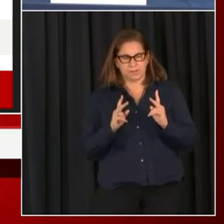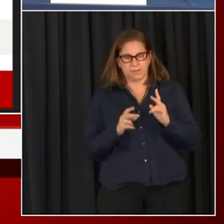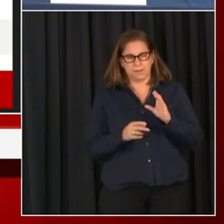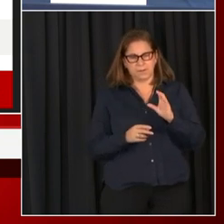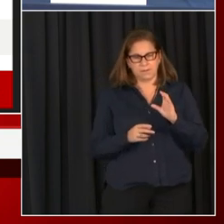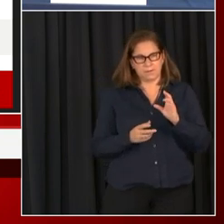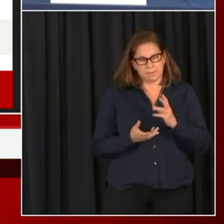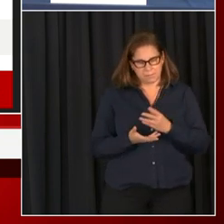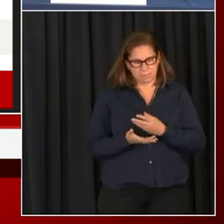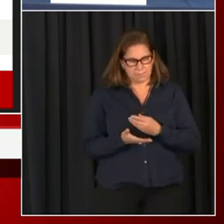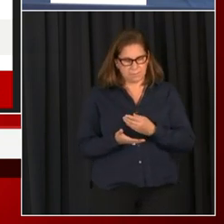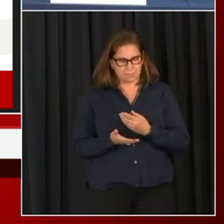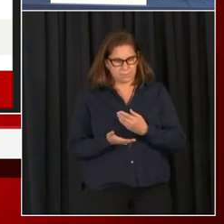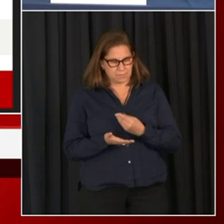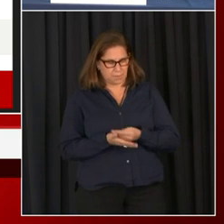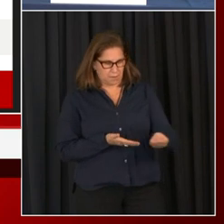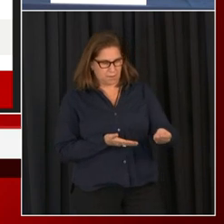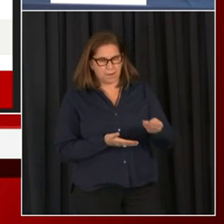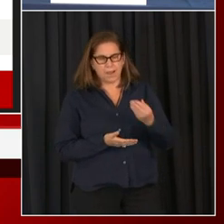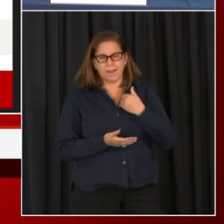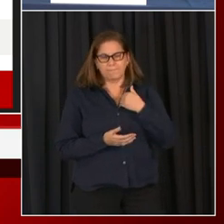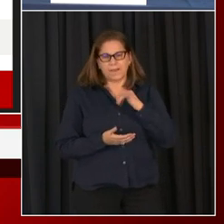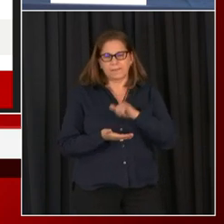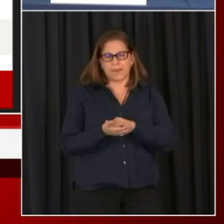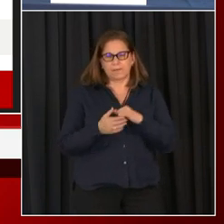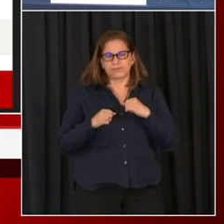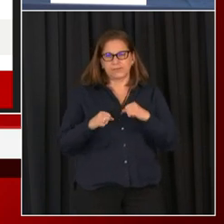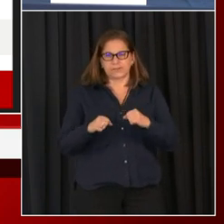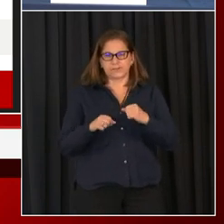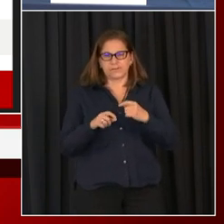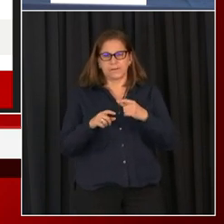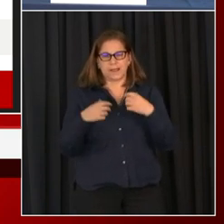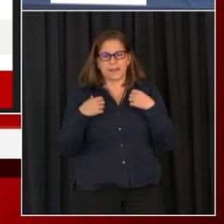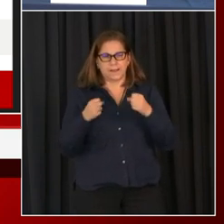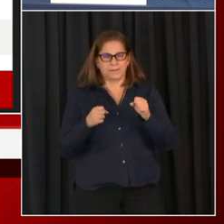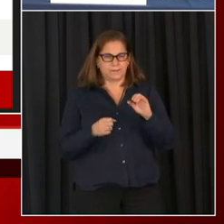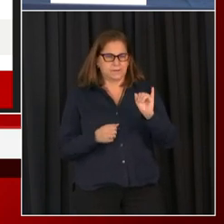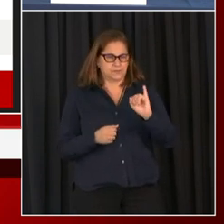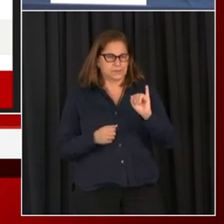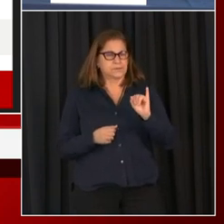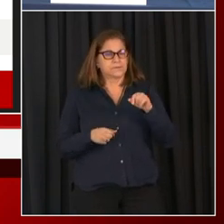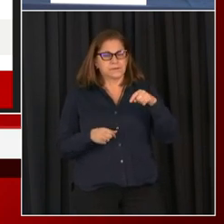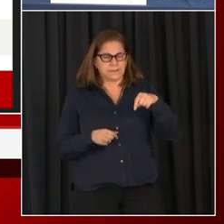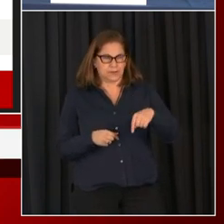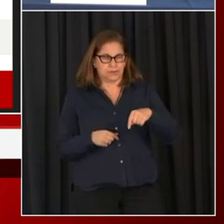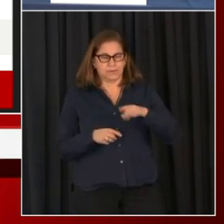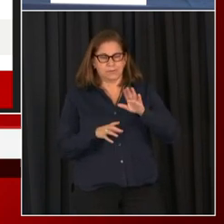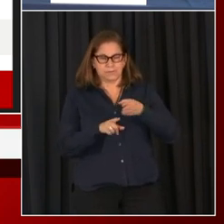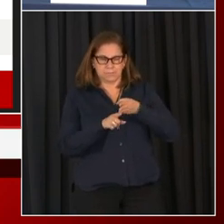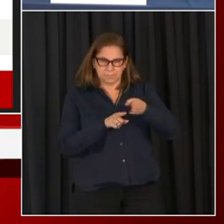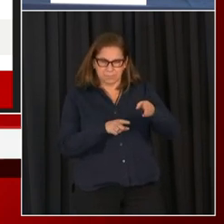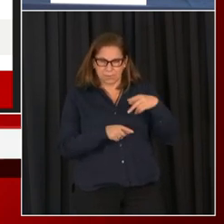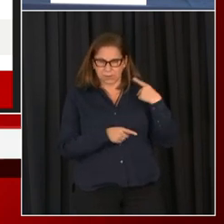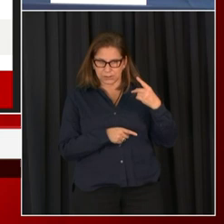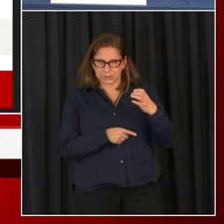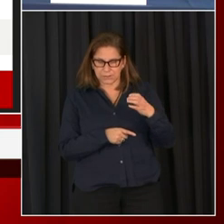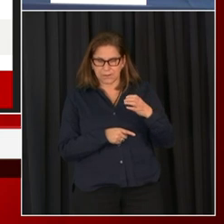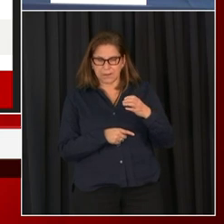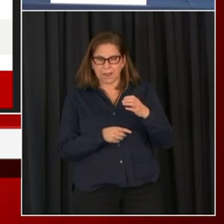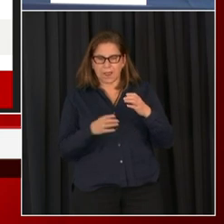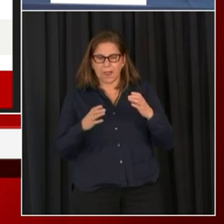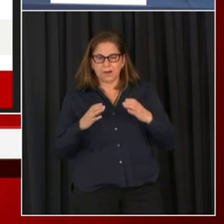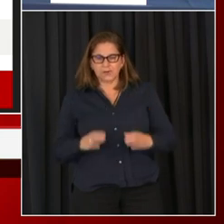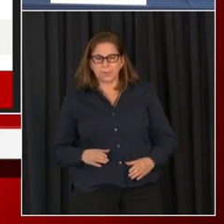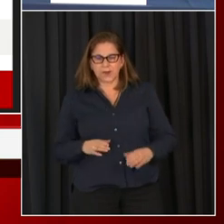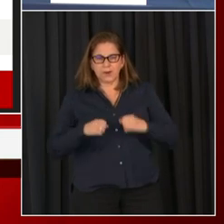policies sold here in DC. Now, those protections, unfortunately, can never